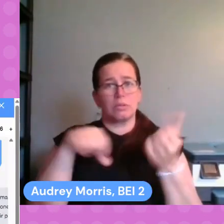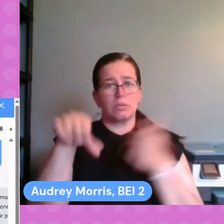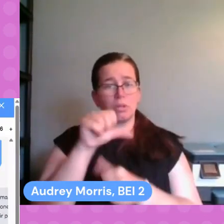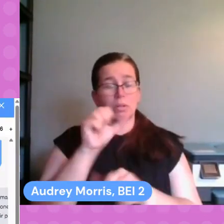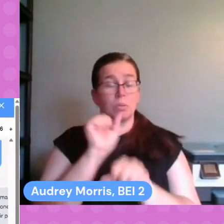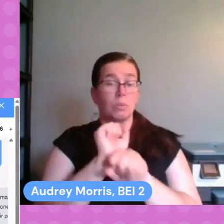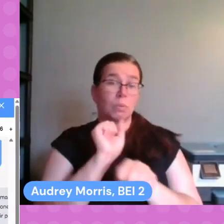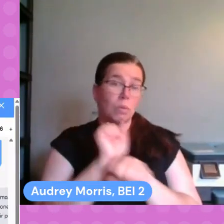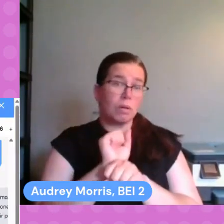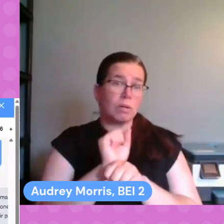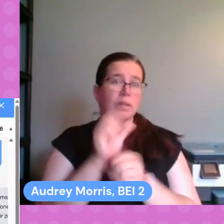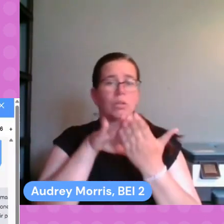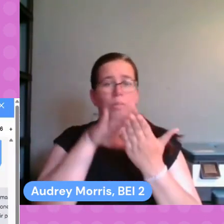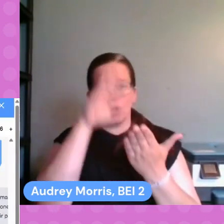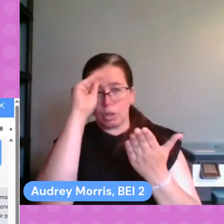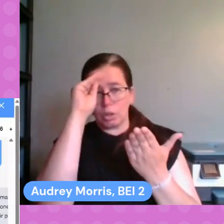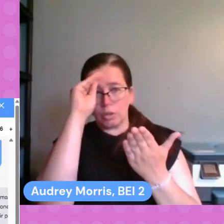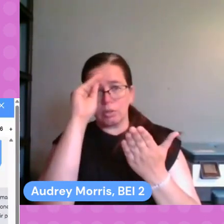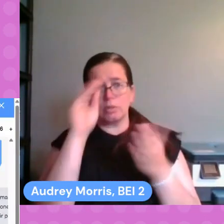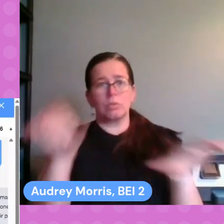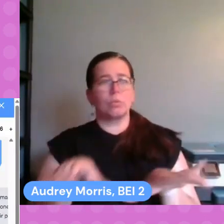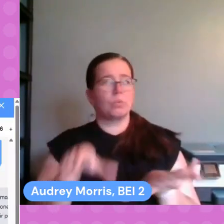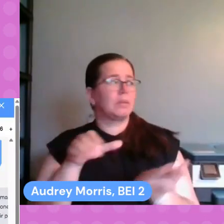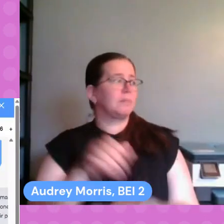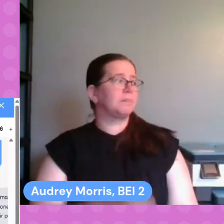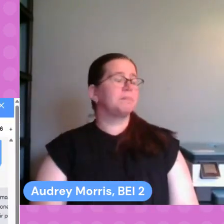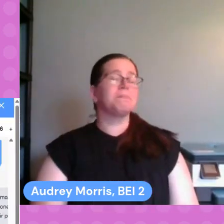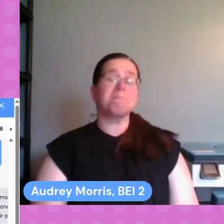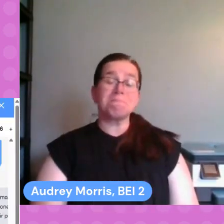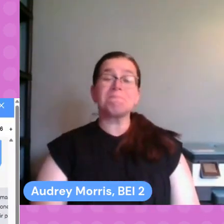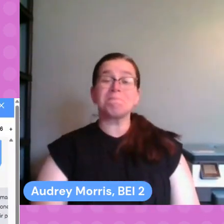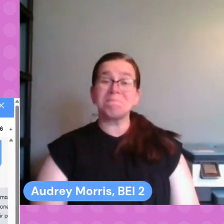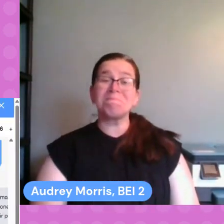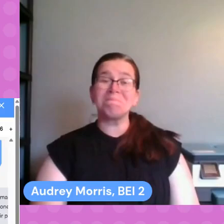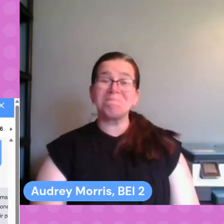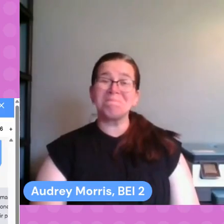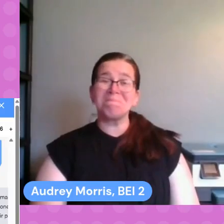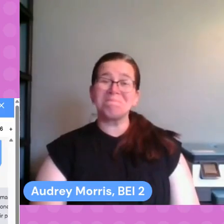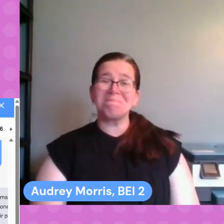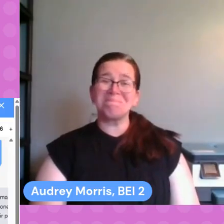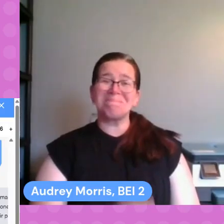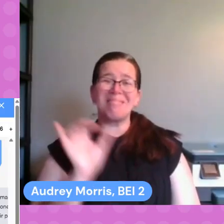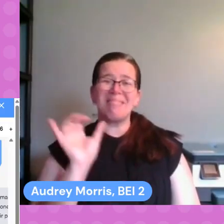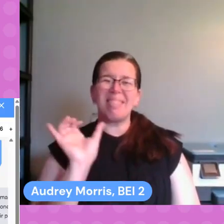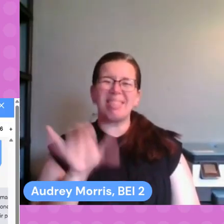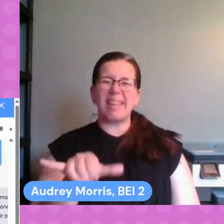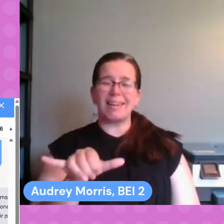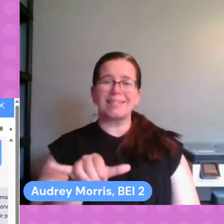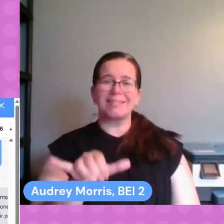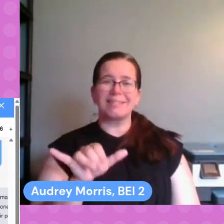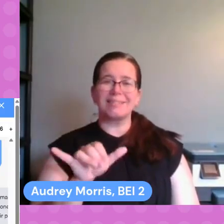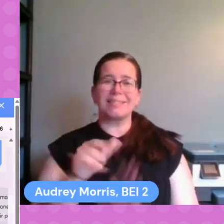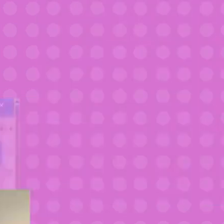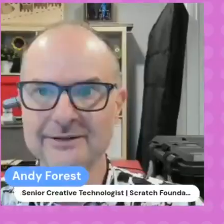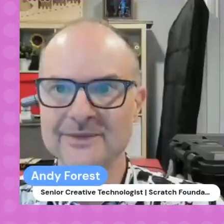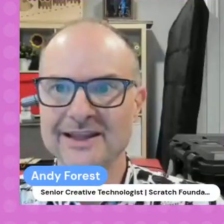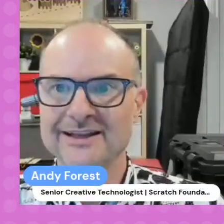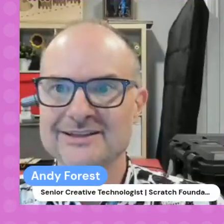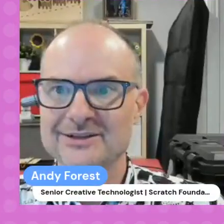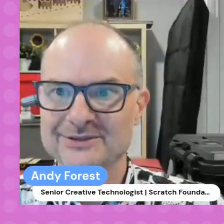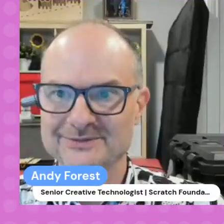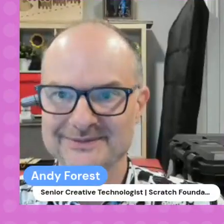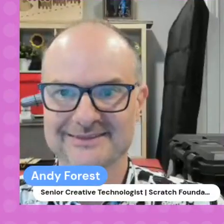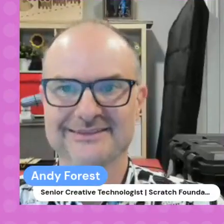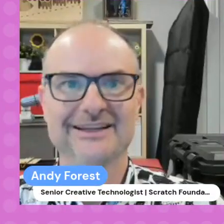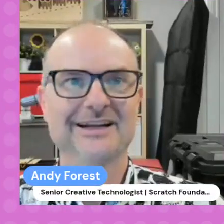to learn and to do it. So yeah, so that's the demo part of it.